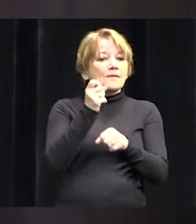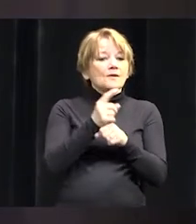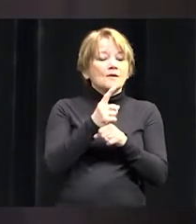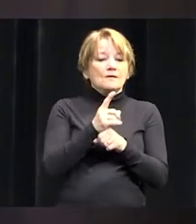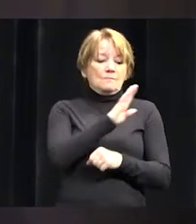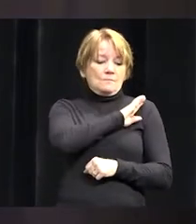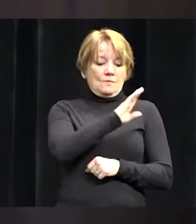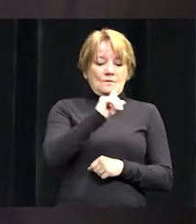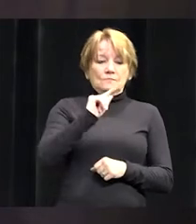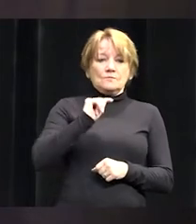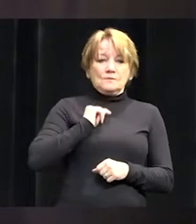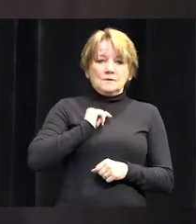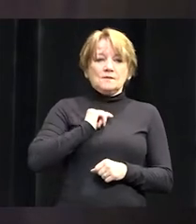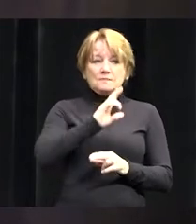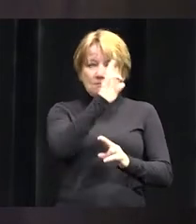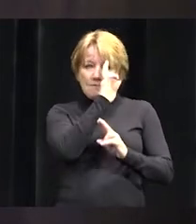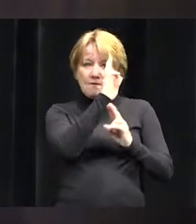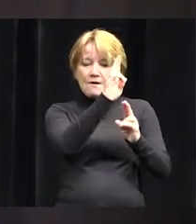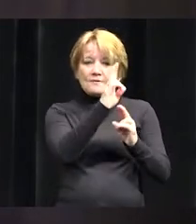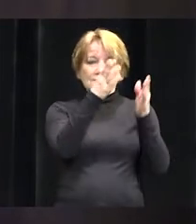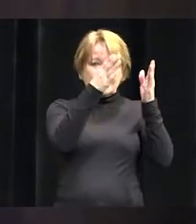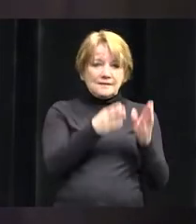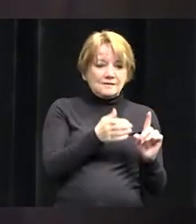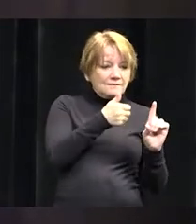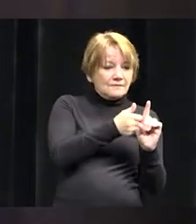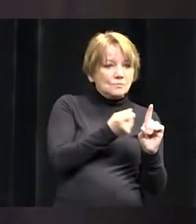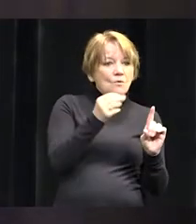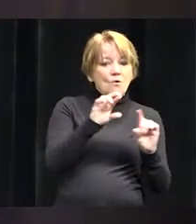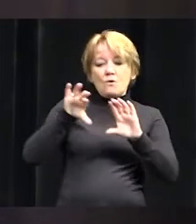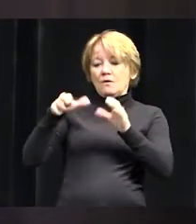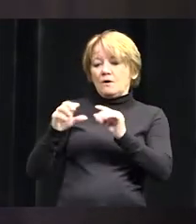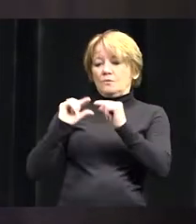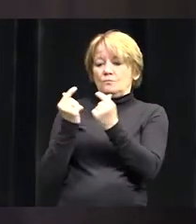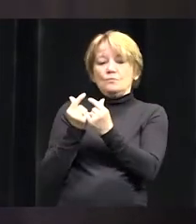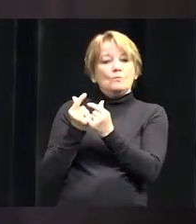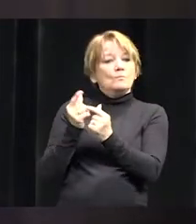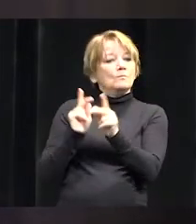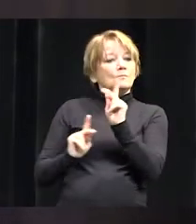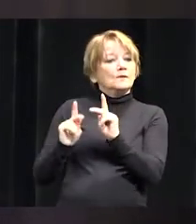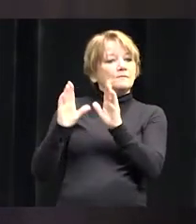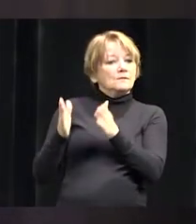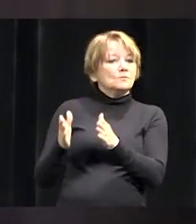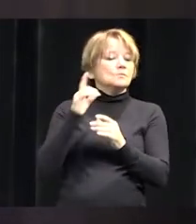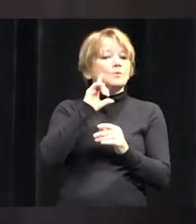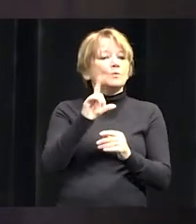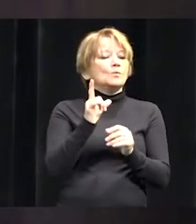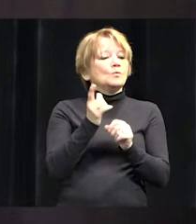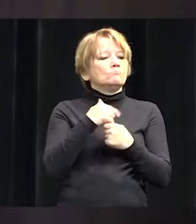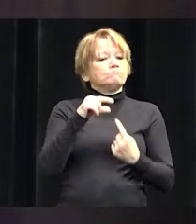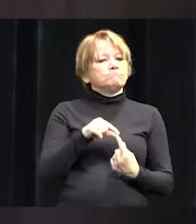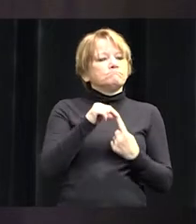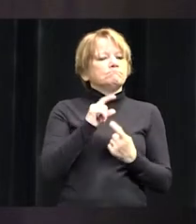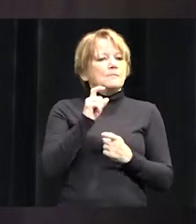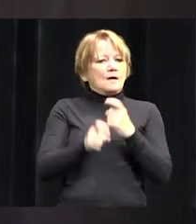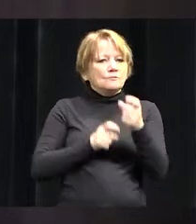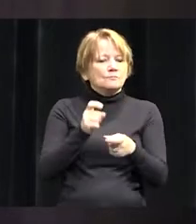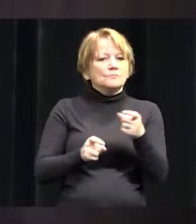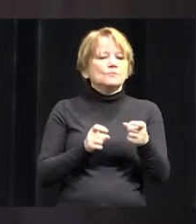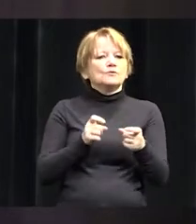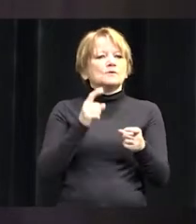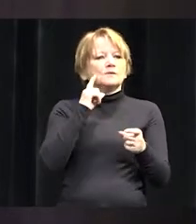year the board of trustees honors an individual or group of individuals who have made a distinguished